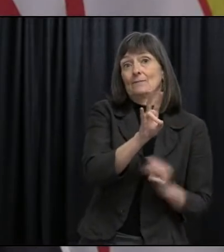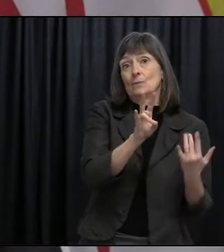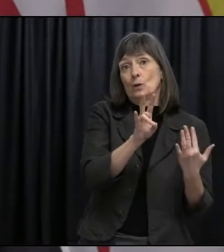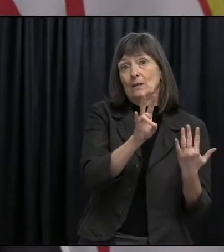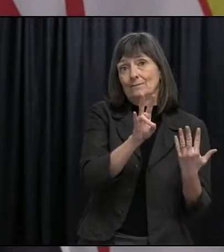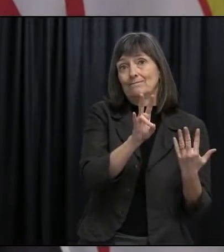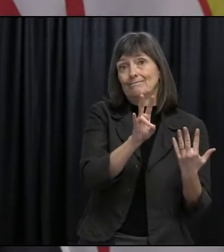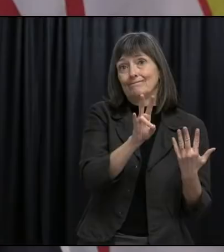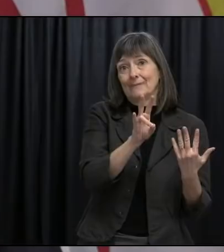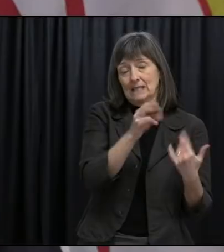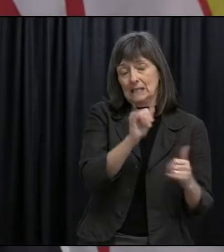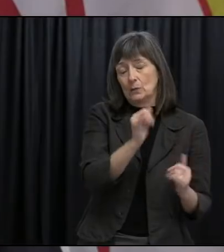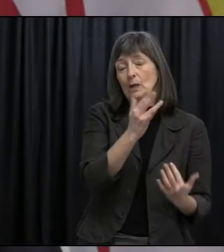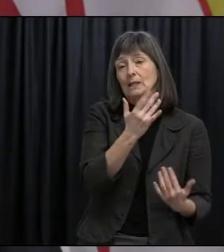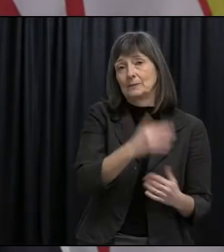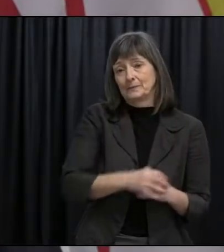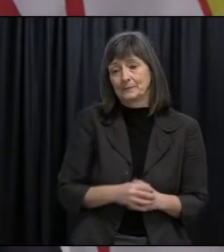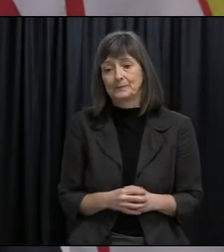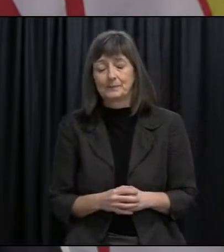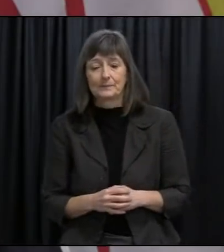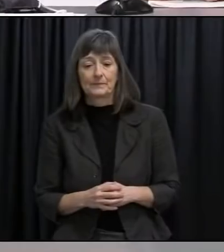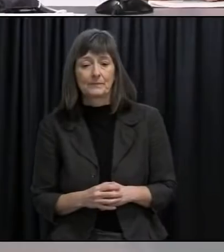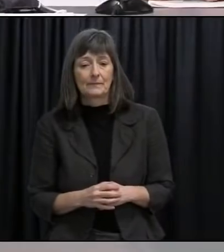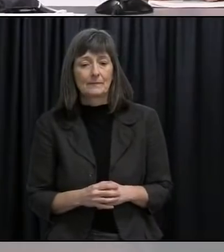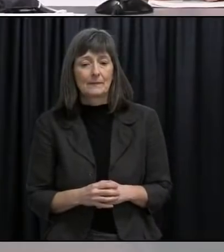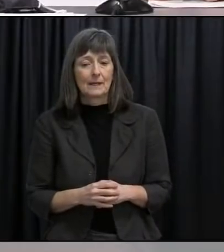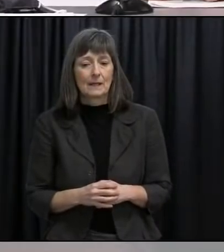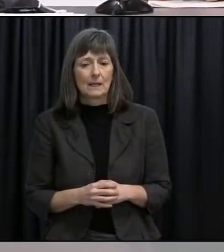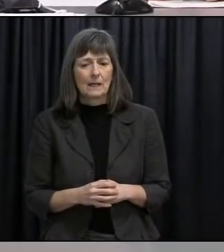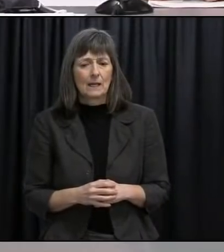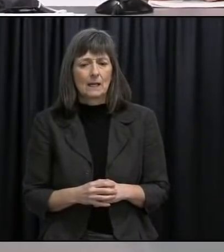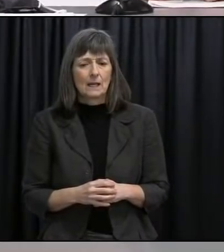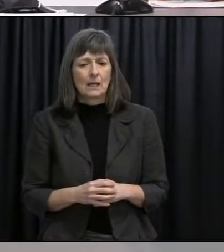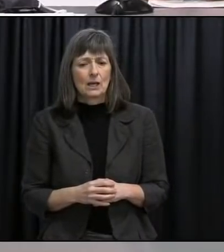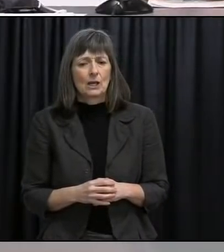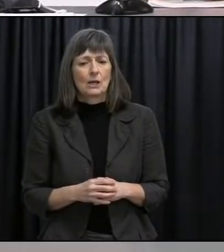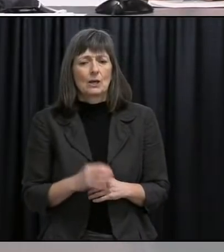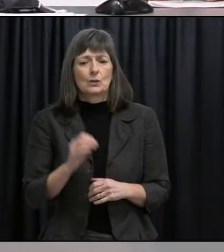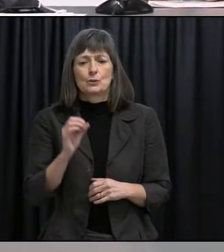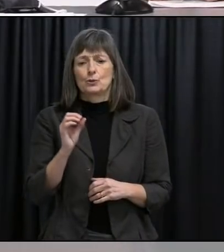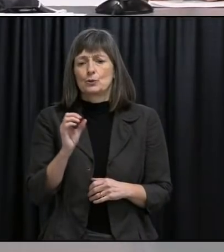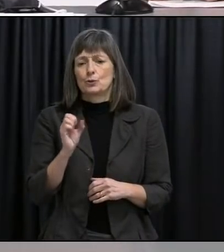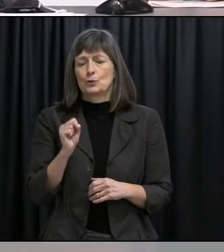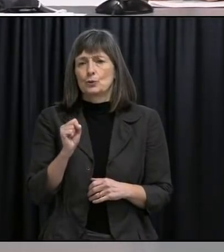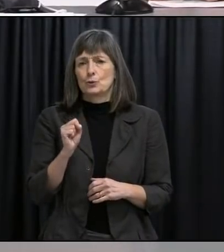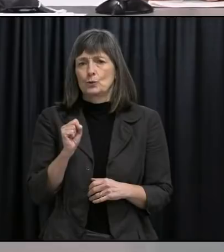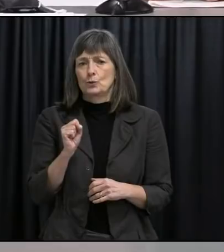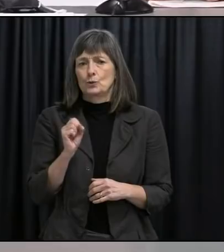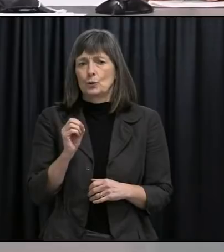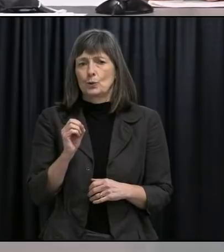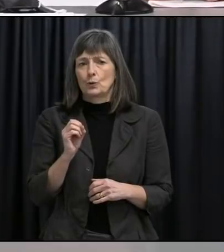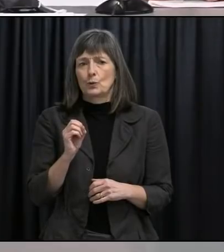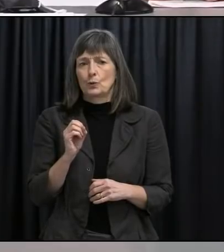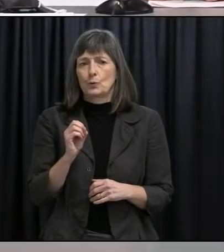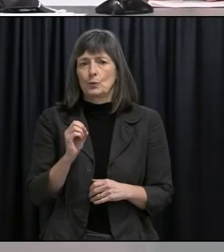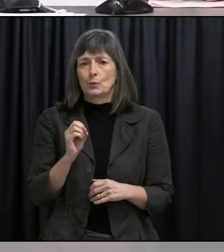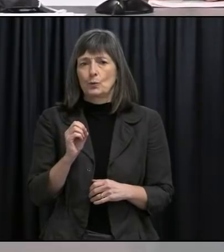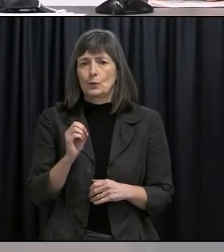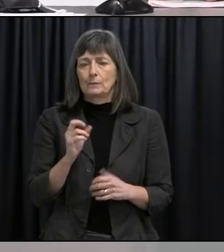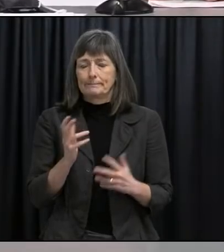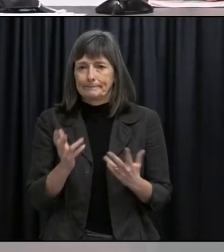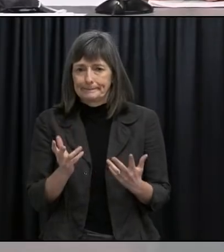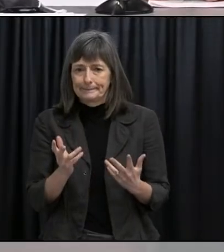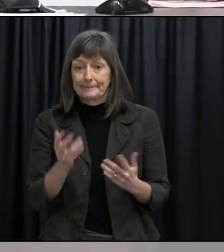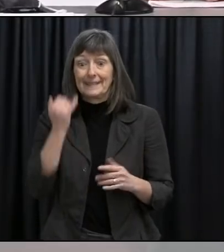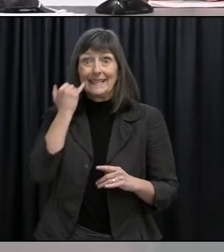from. And, going to that, there's some questions about the negative, whether or